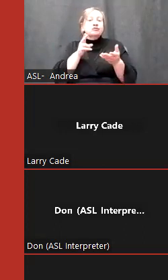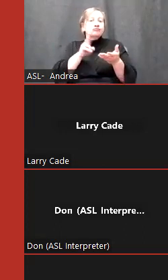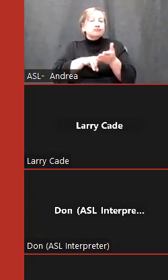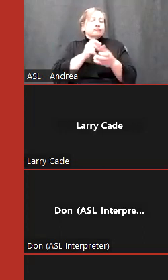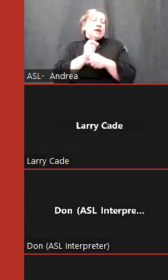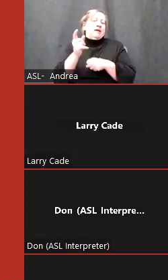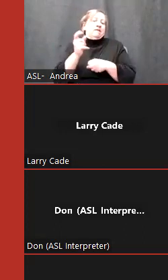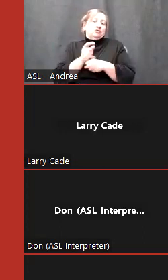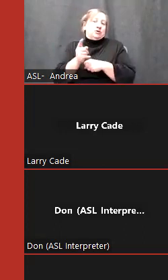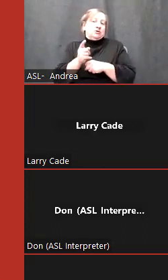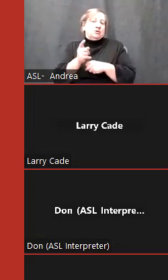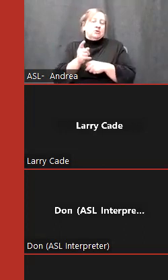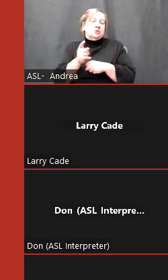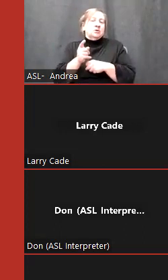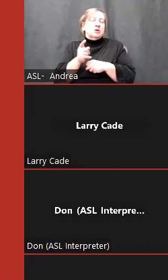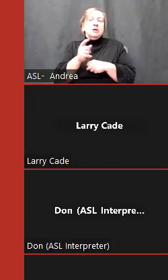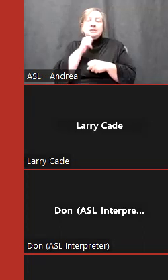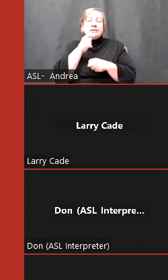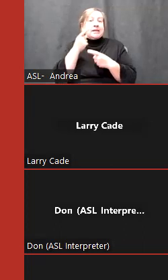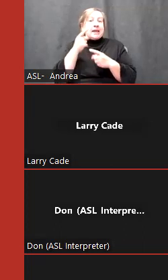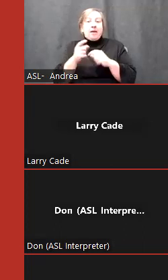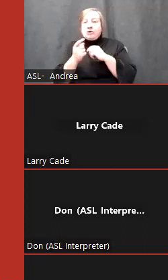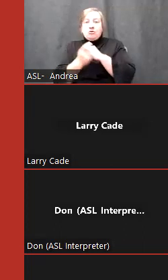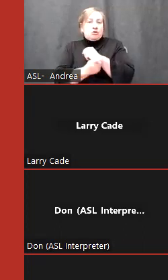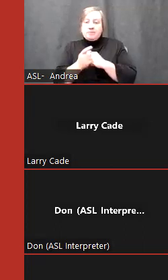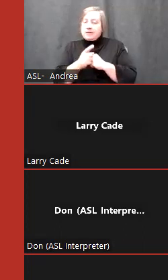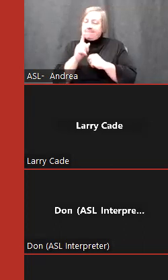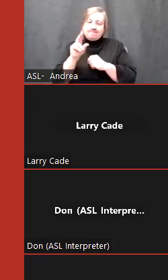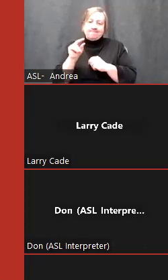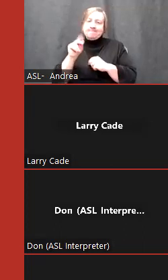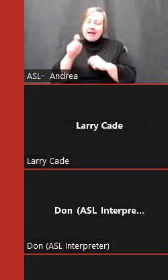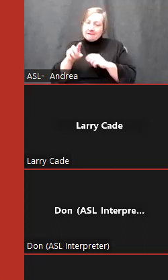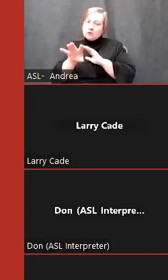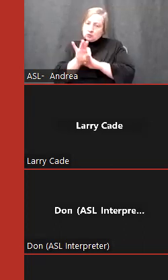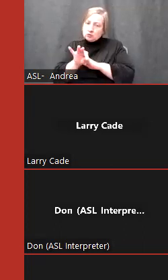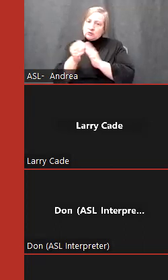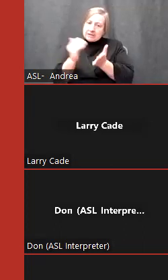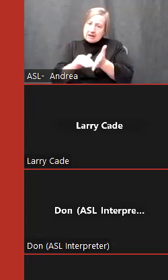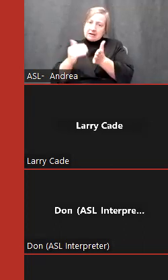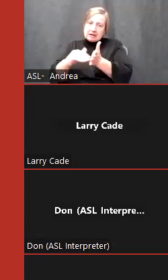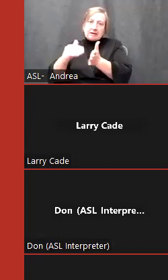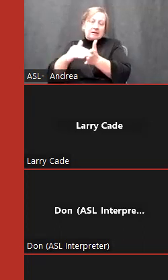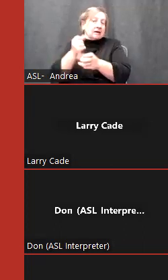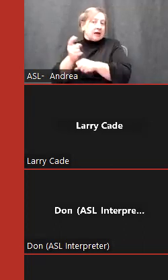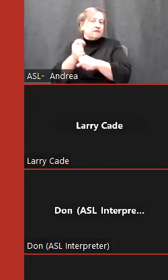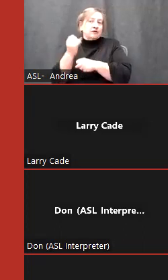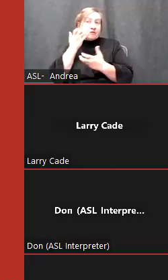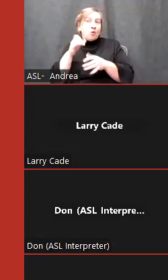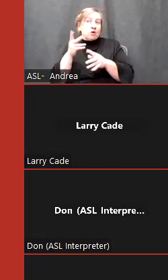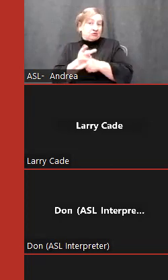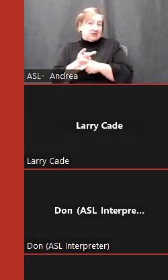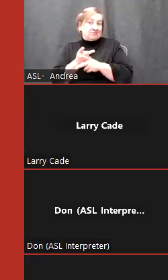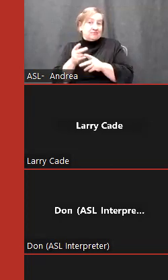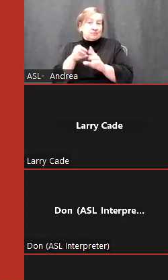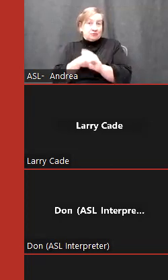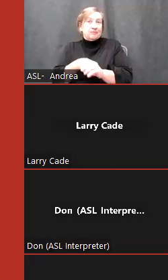year. It is not a passive enrollment. It is an active enrollment. They have to choose every year if they want to participate. So during the open